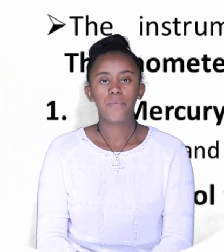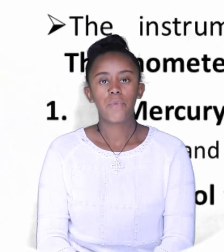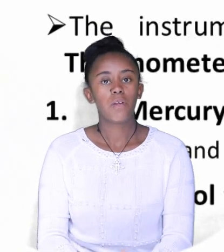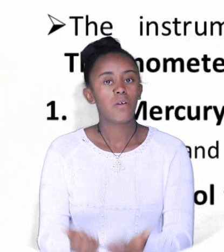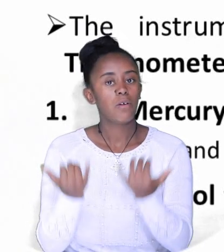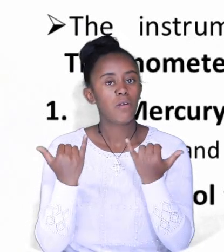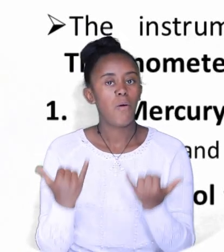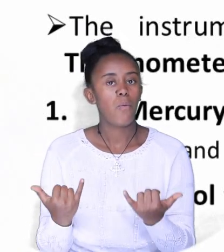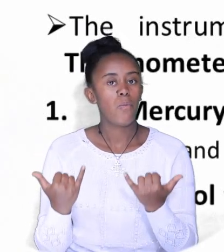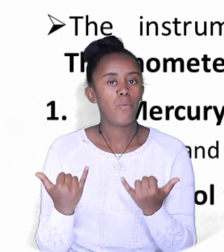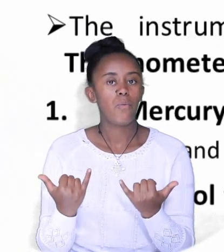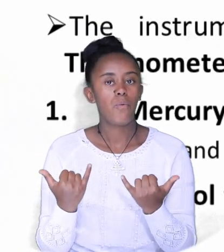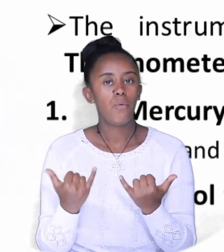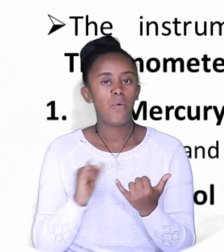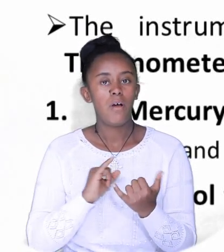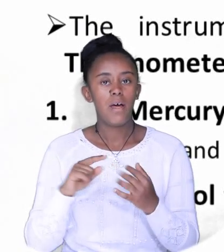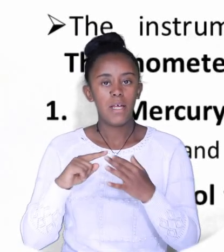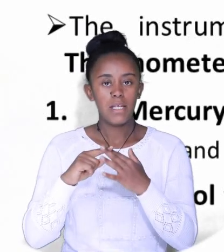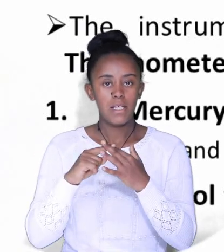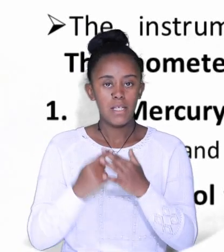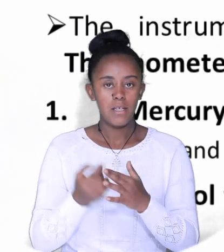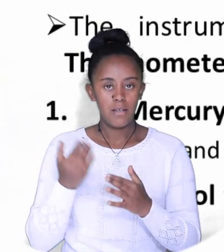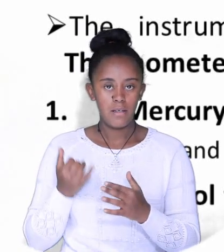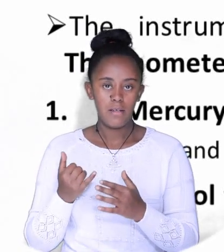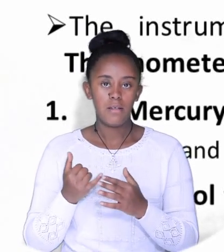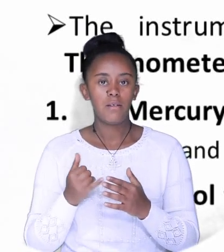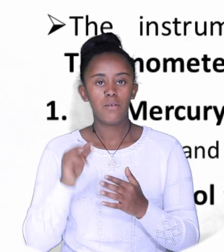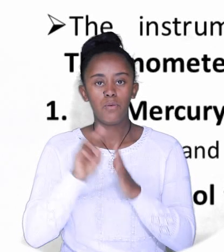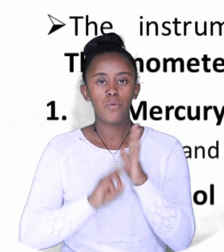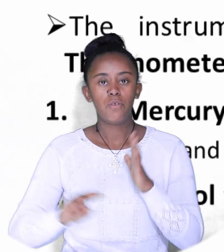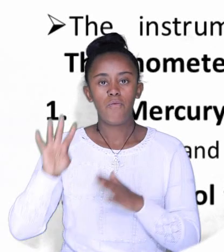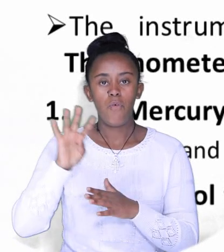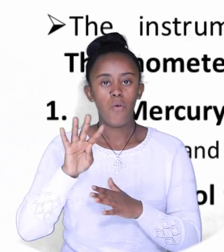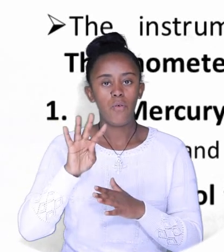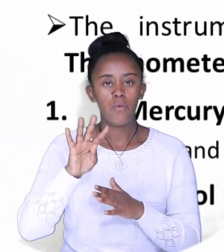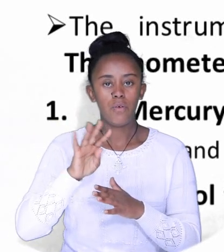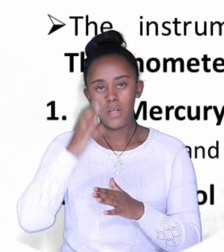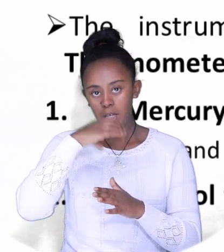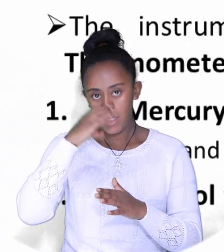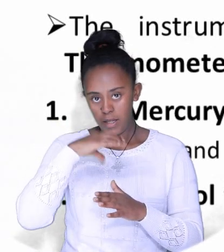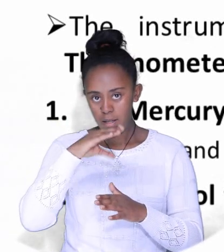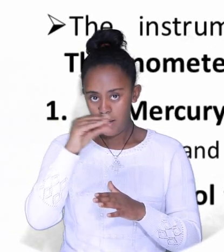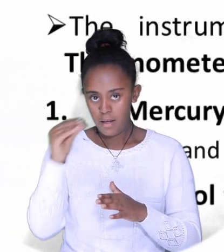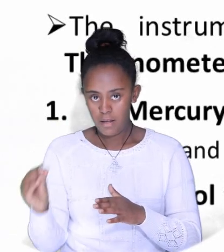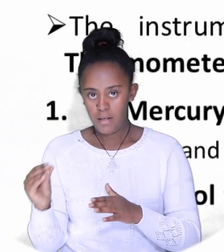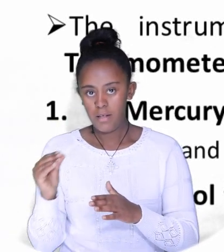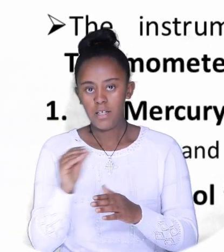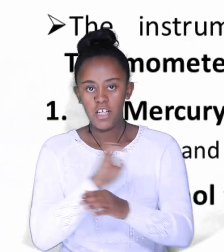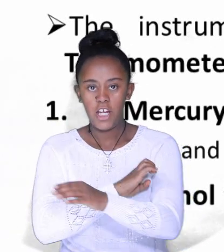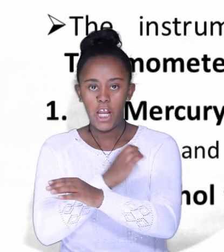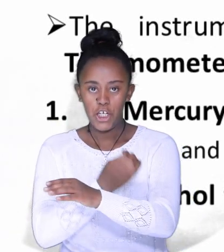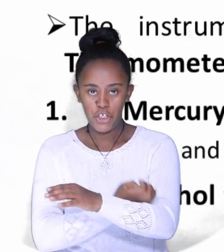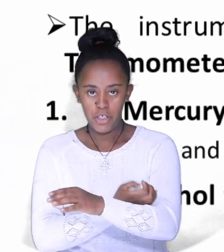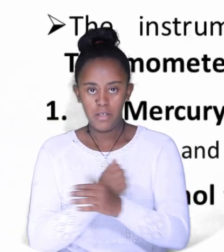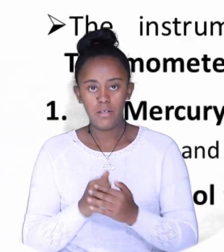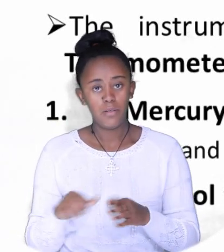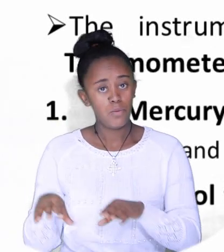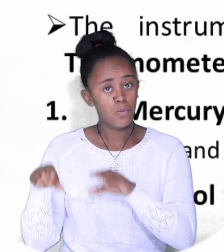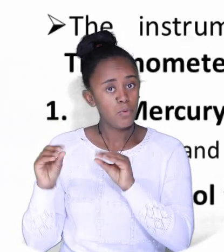Now, I started Unit 4, heat and energy.